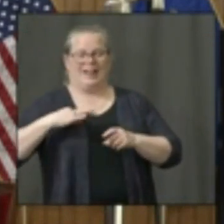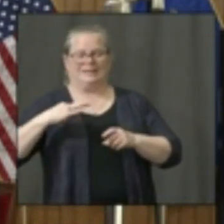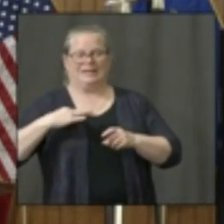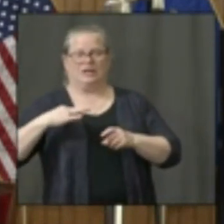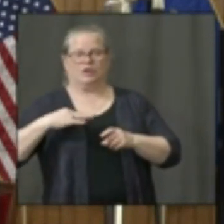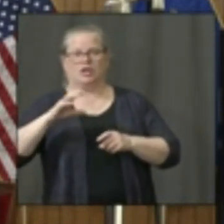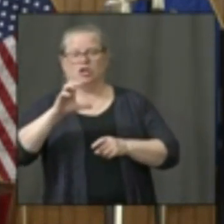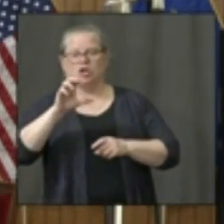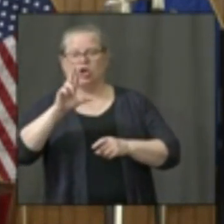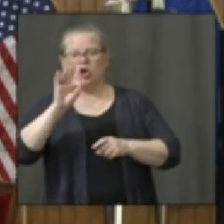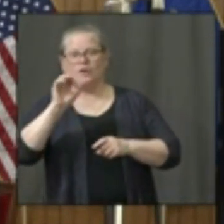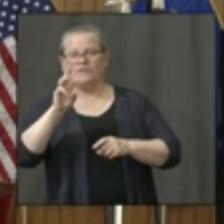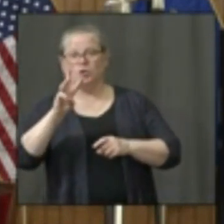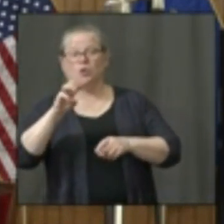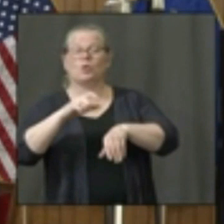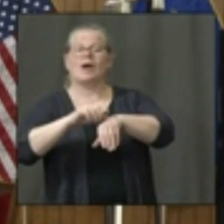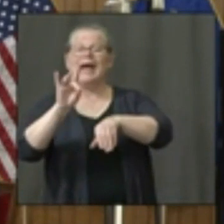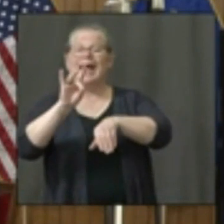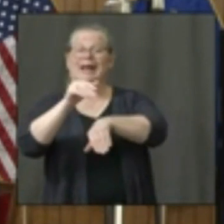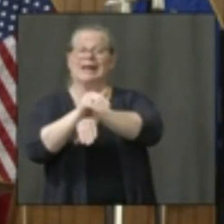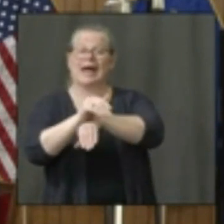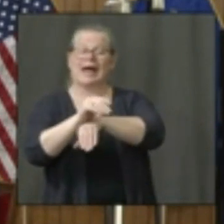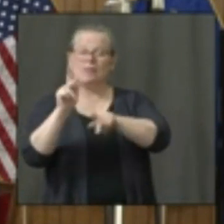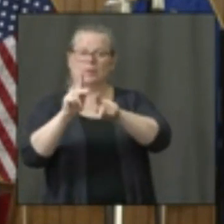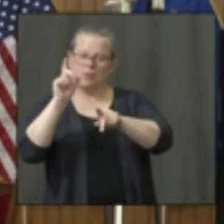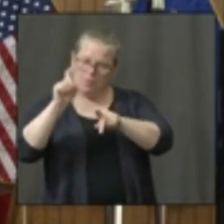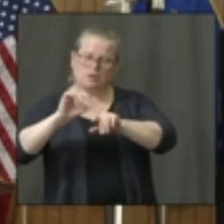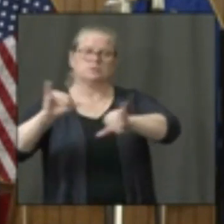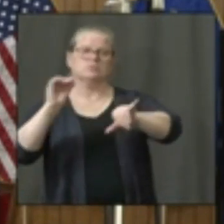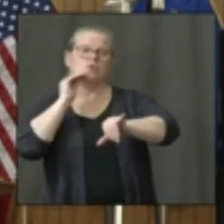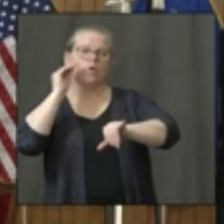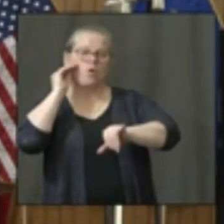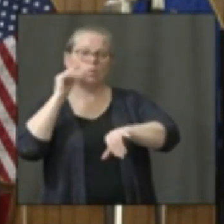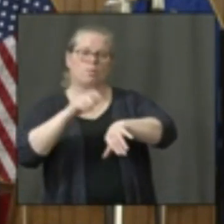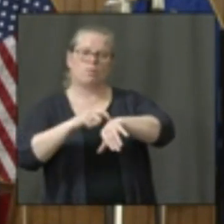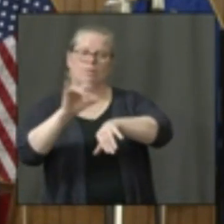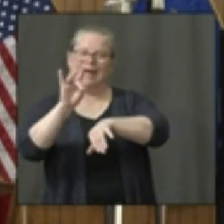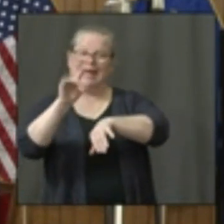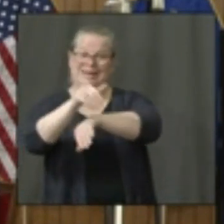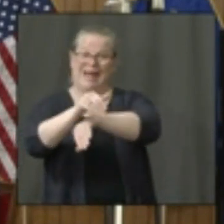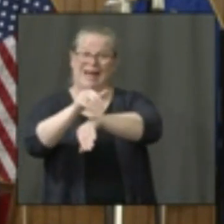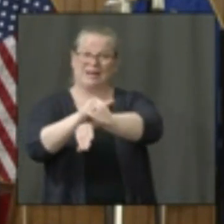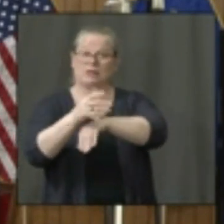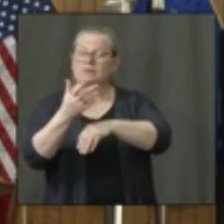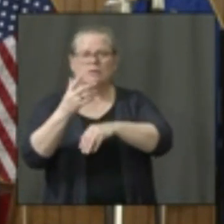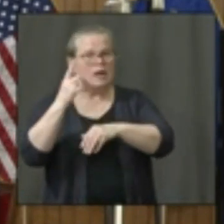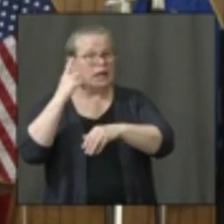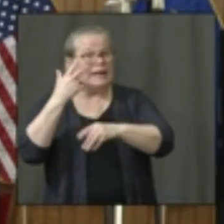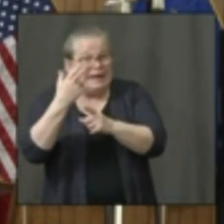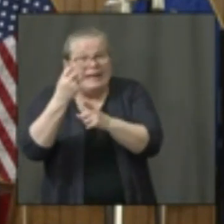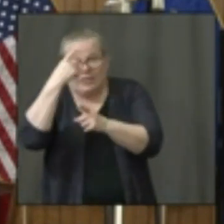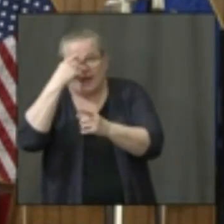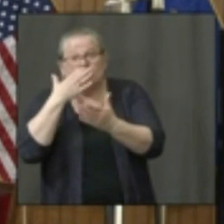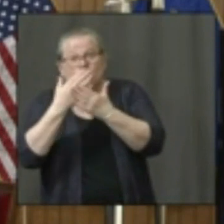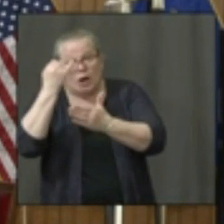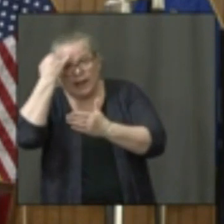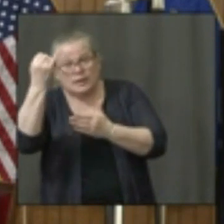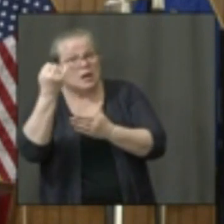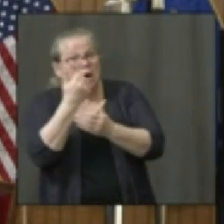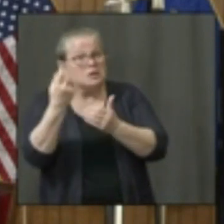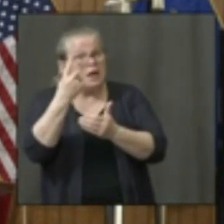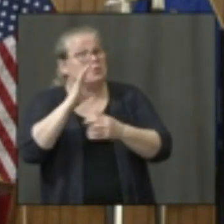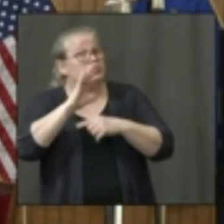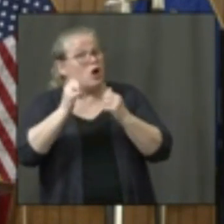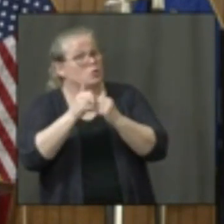Every night. You think that's a good idea? Have you talked to him about it? Has anybody mentioned anything to